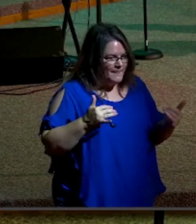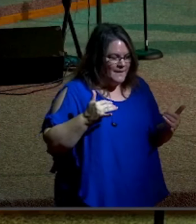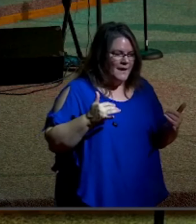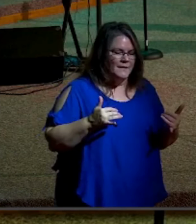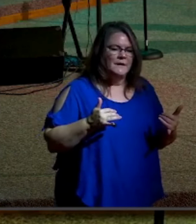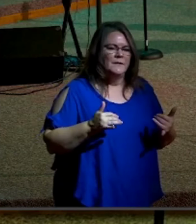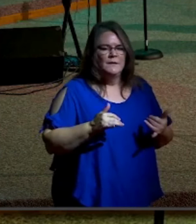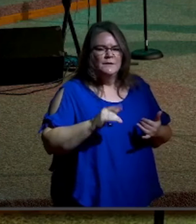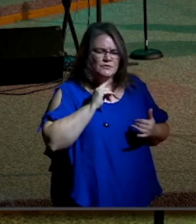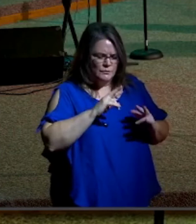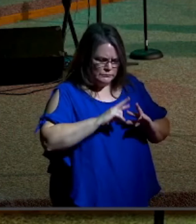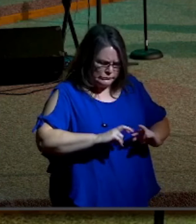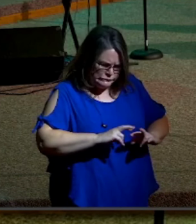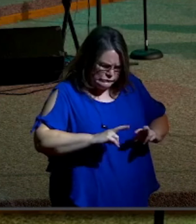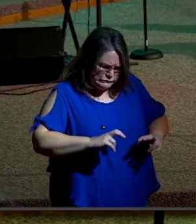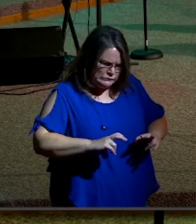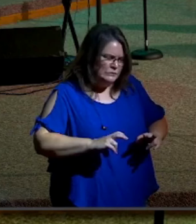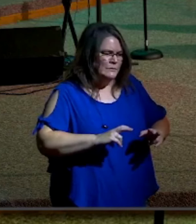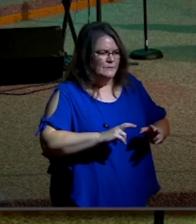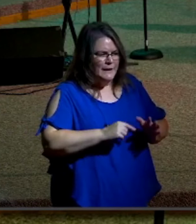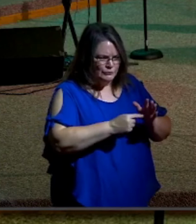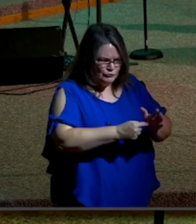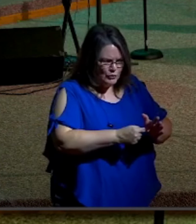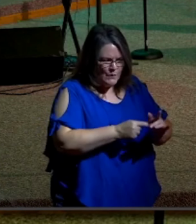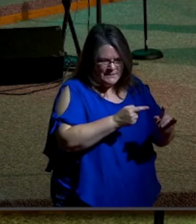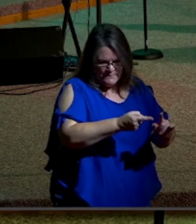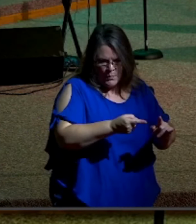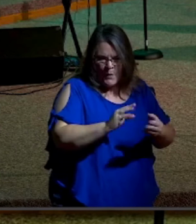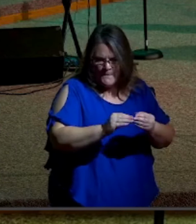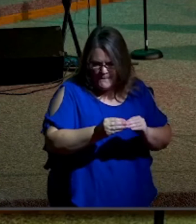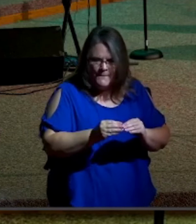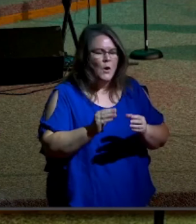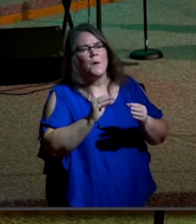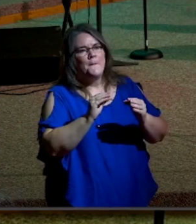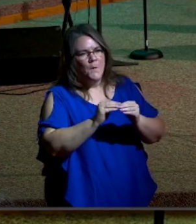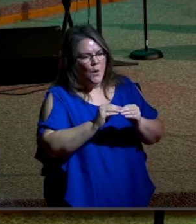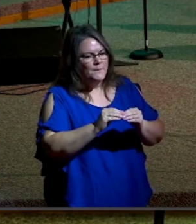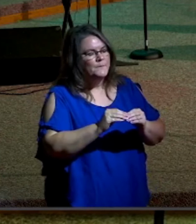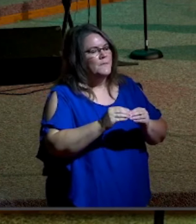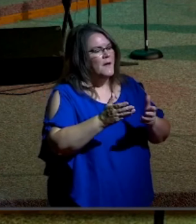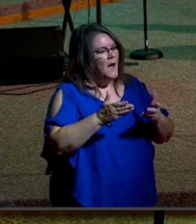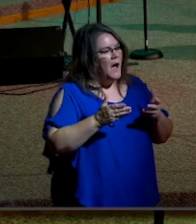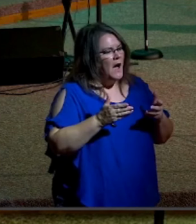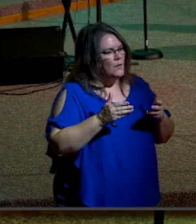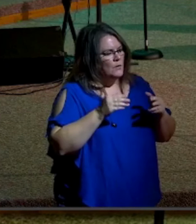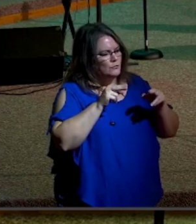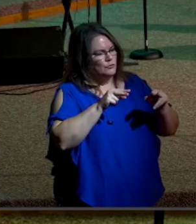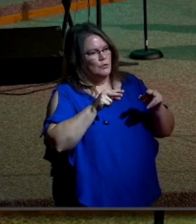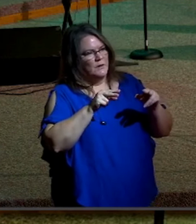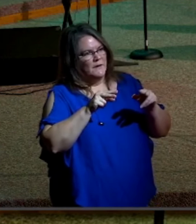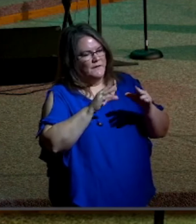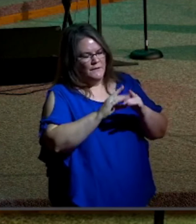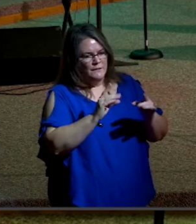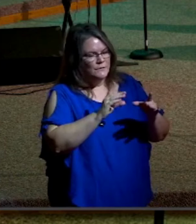and to illustrate this point more, I want us to look at the story of Balak and